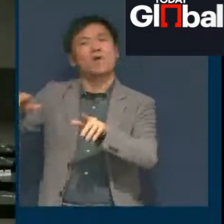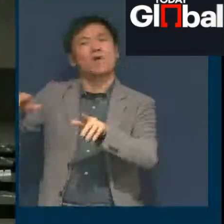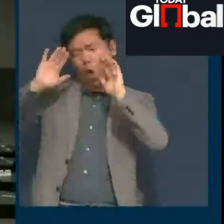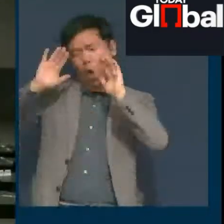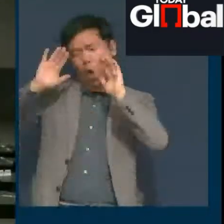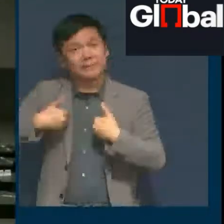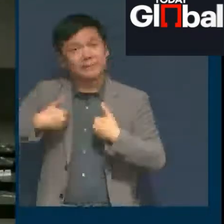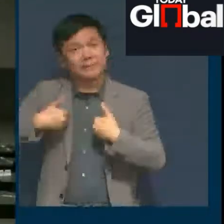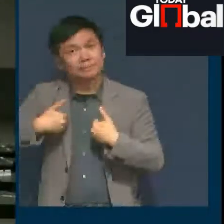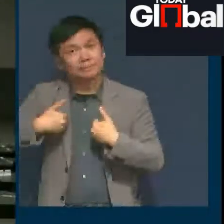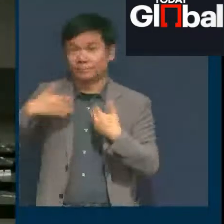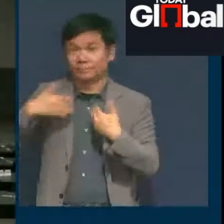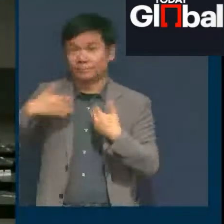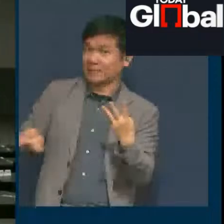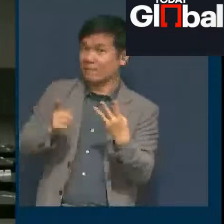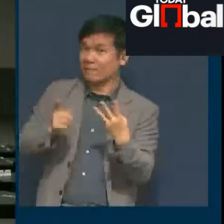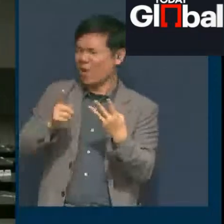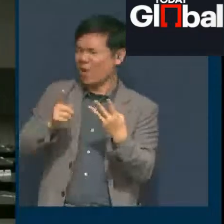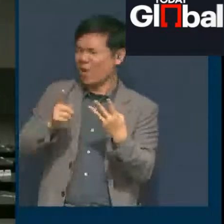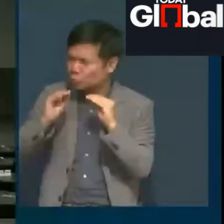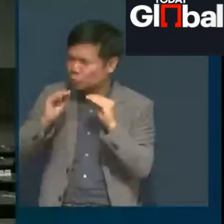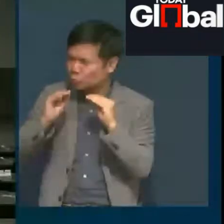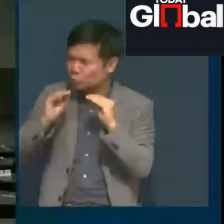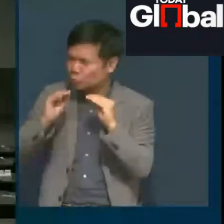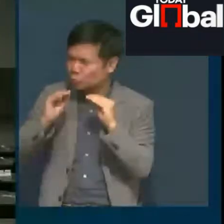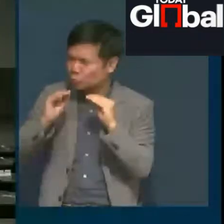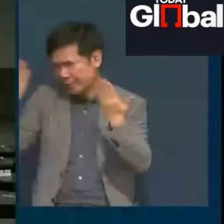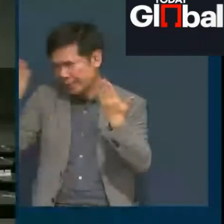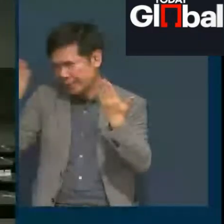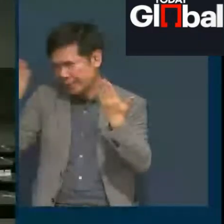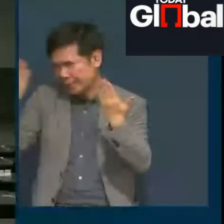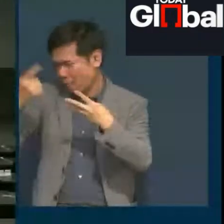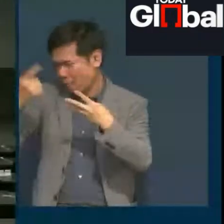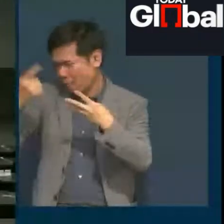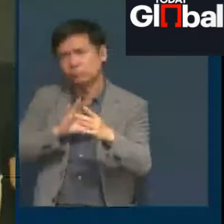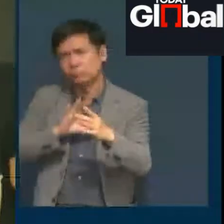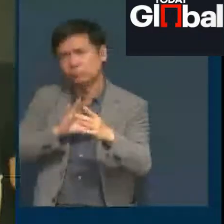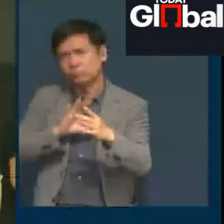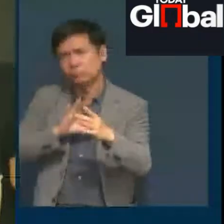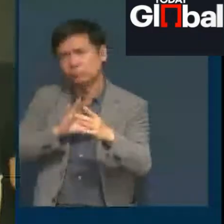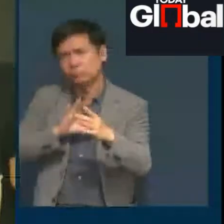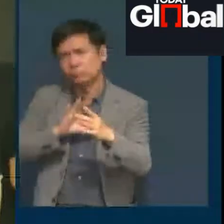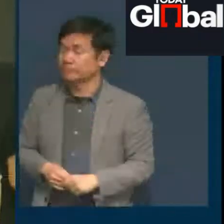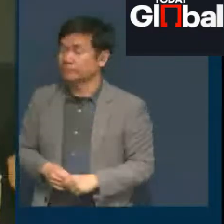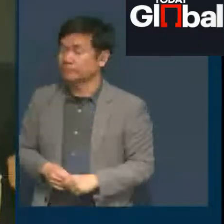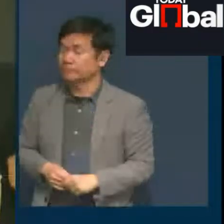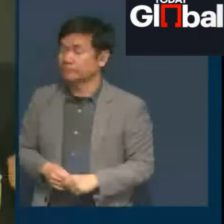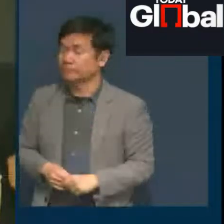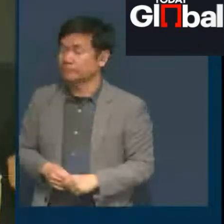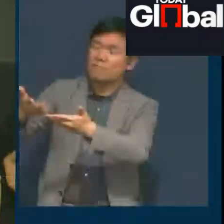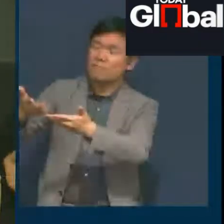Difficulties Related to Education. Now I'd like to give the floor to the representative of the Ministry of Justice.